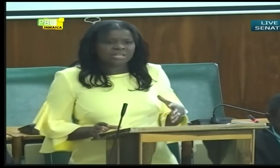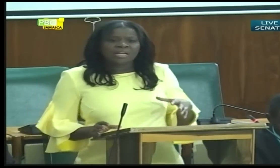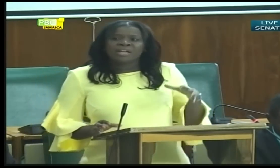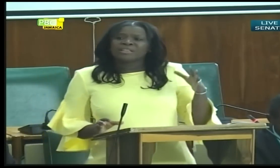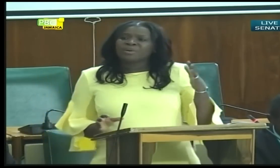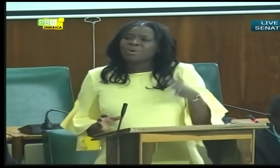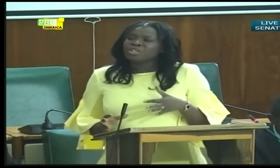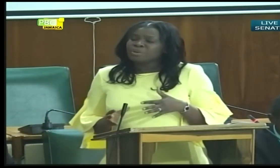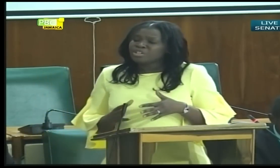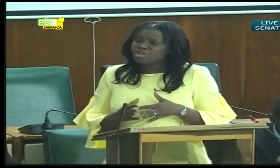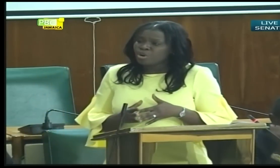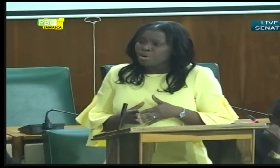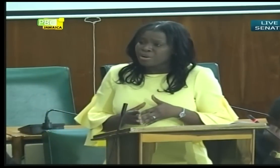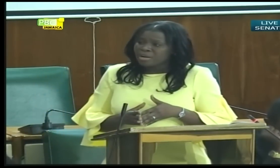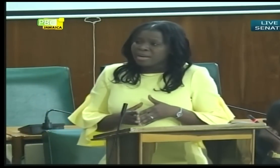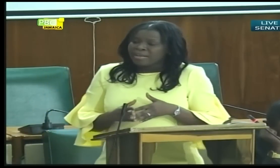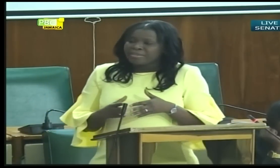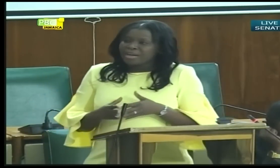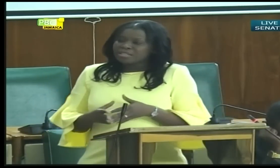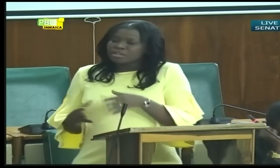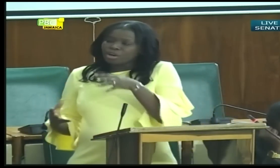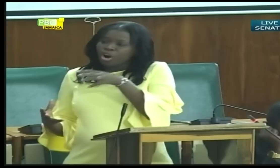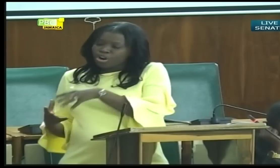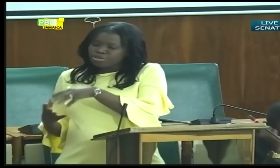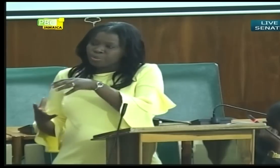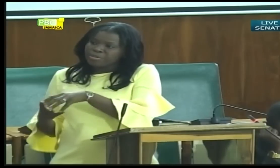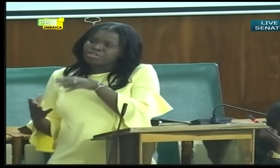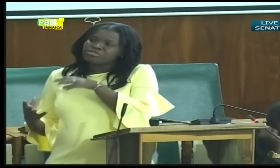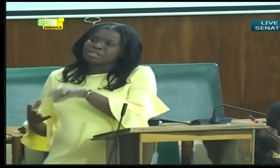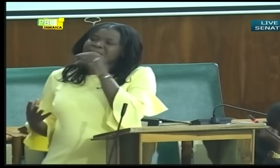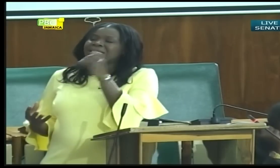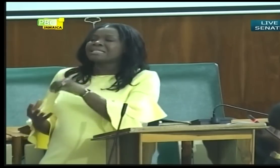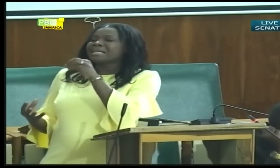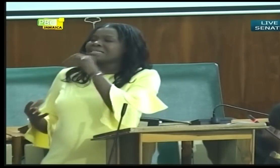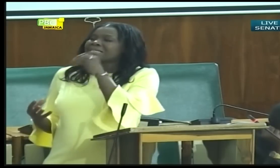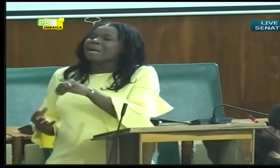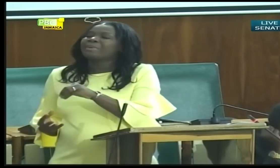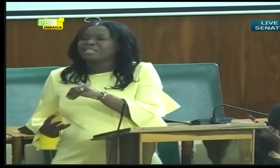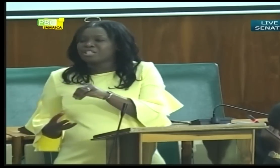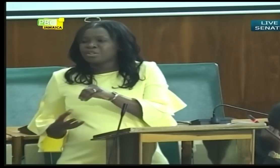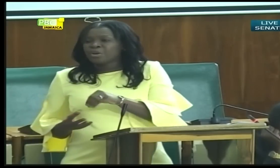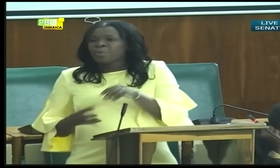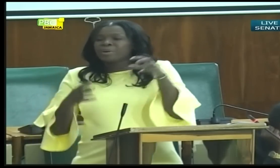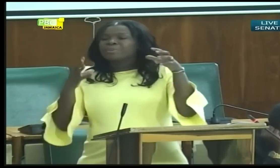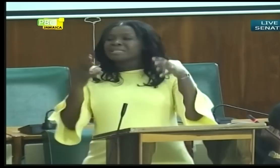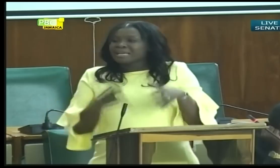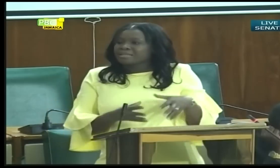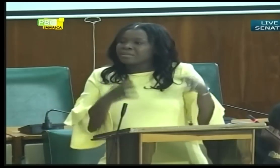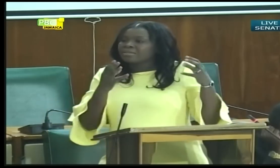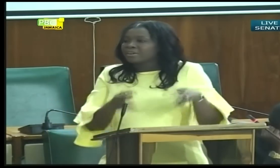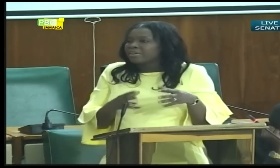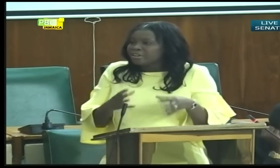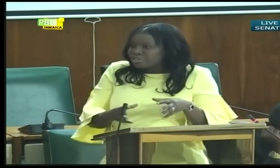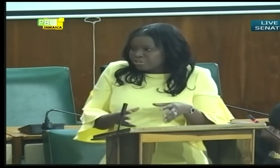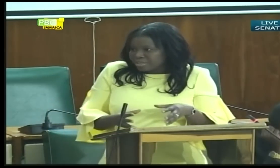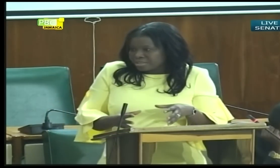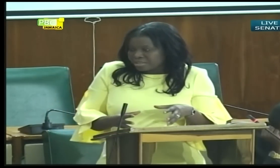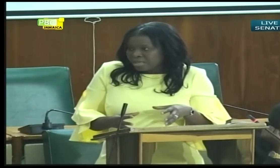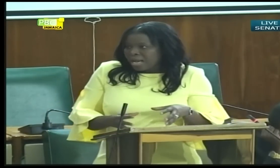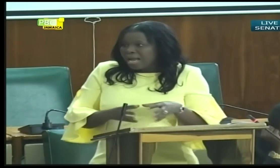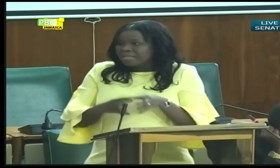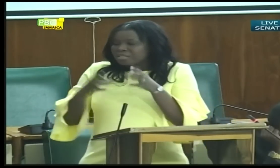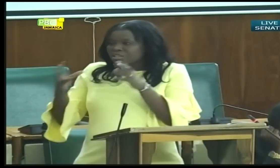trusts, they want to ensure that the country where the trust is established will protect their